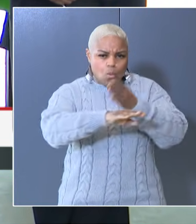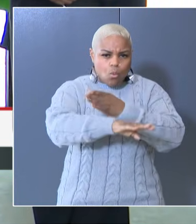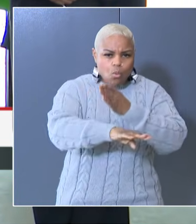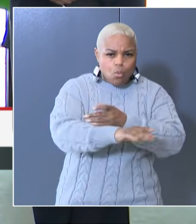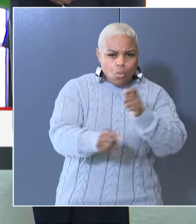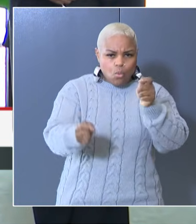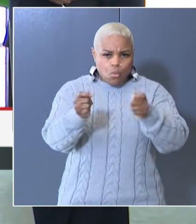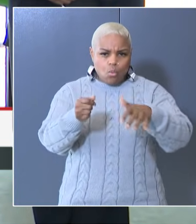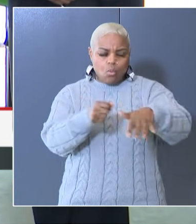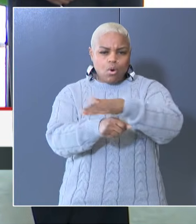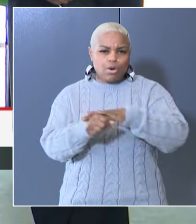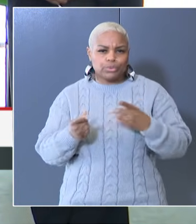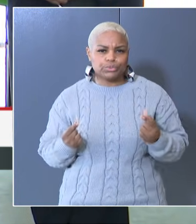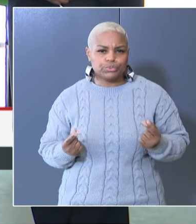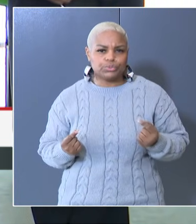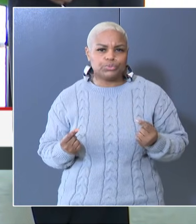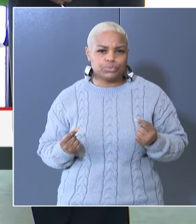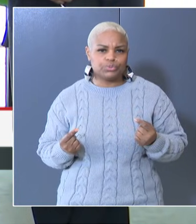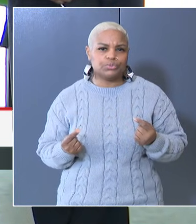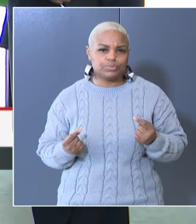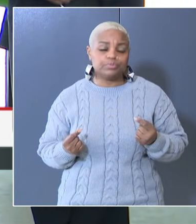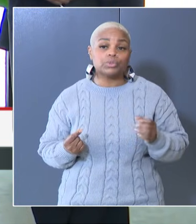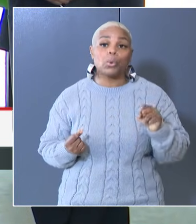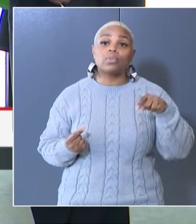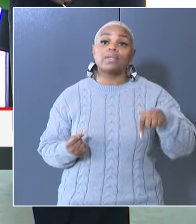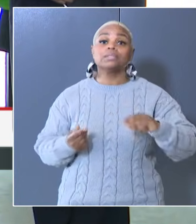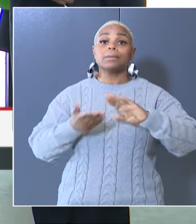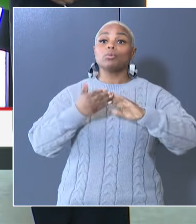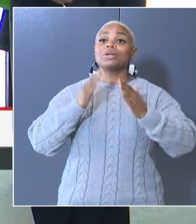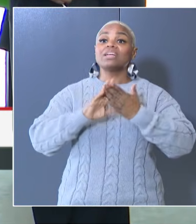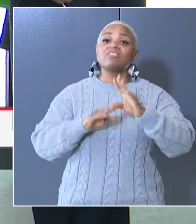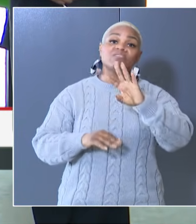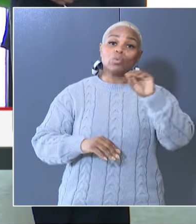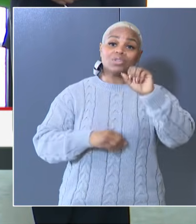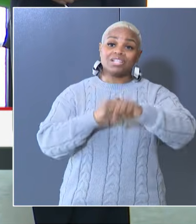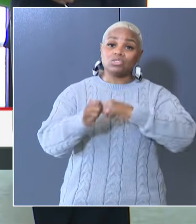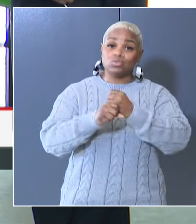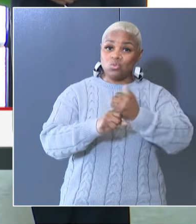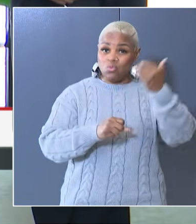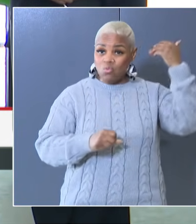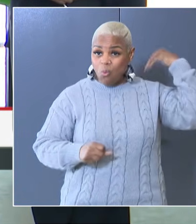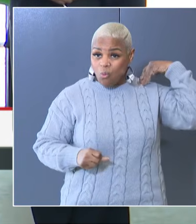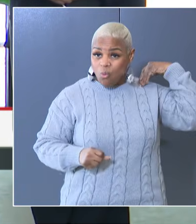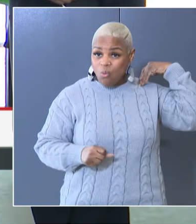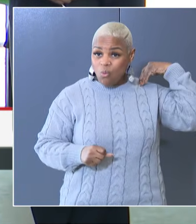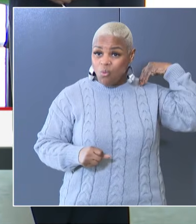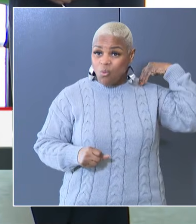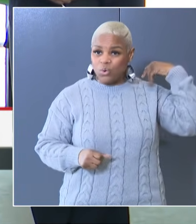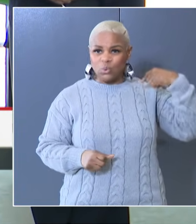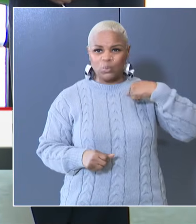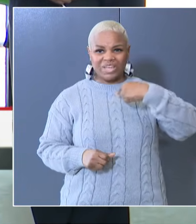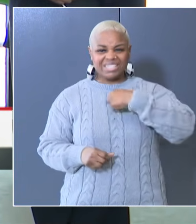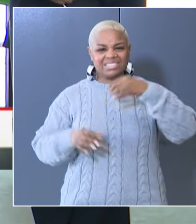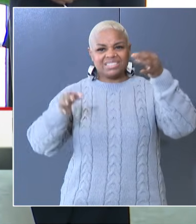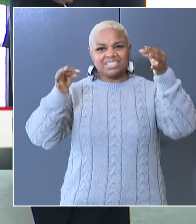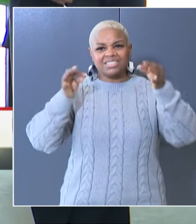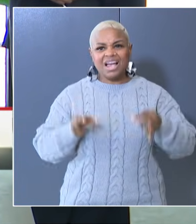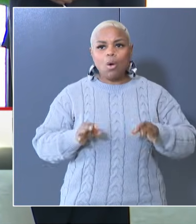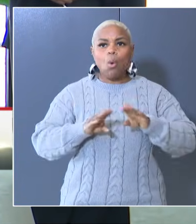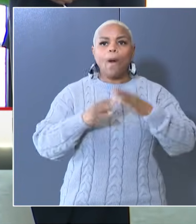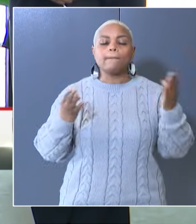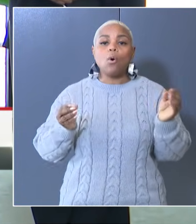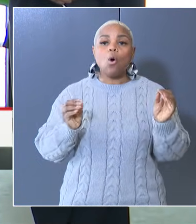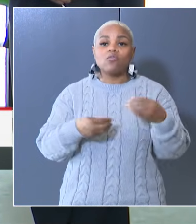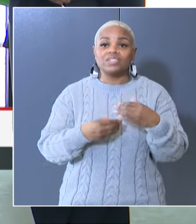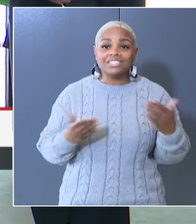This community, over 4 decades ago, when we started working in D.C., opened an office here, was